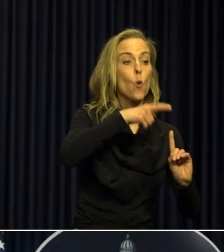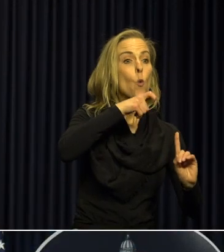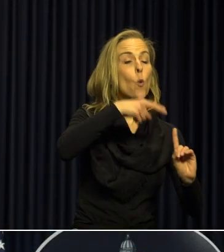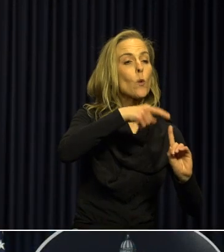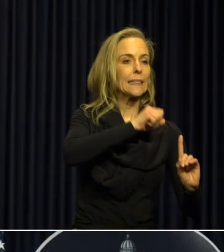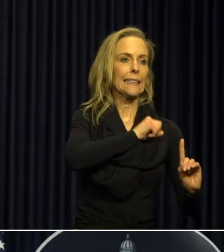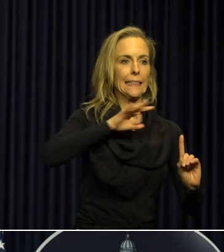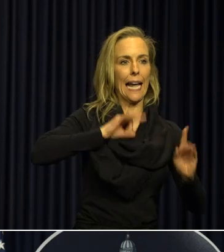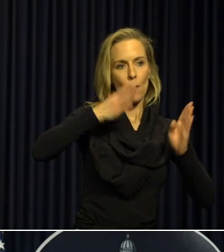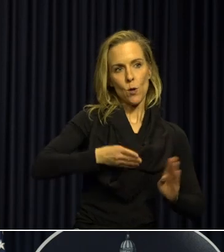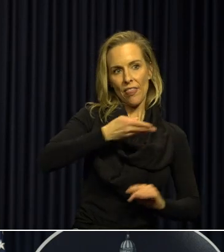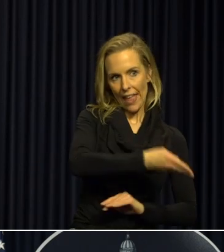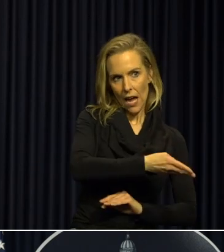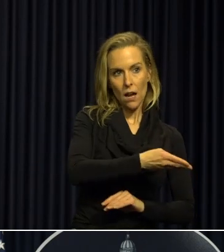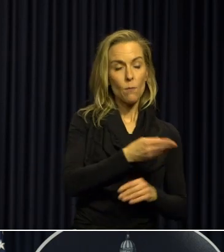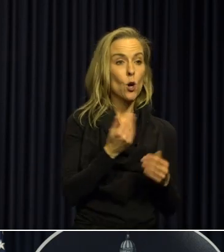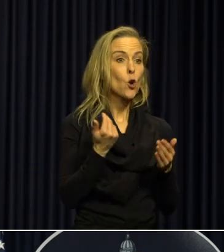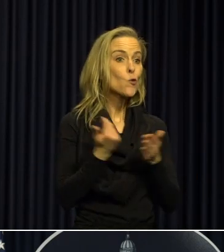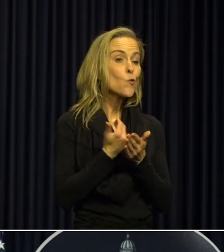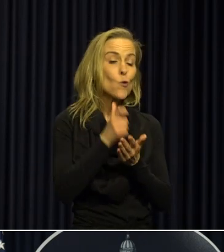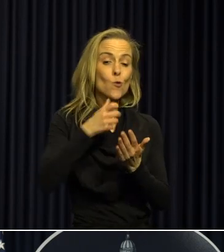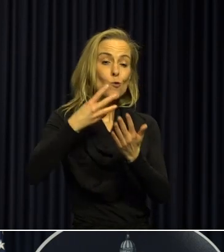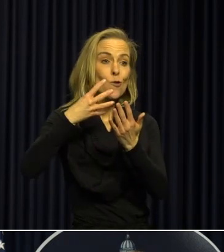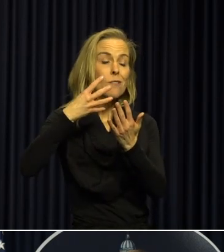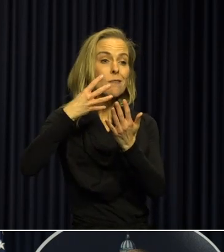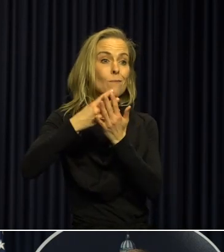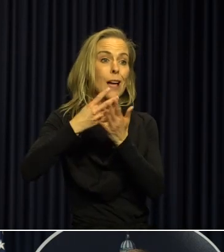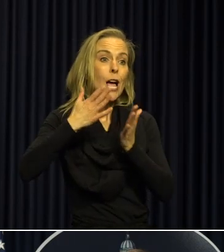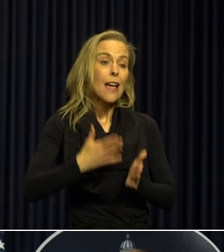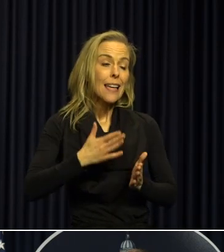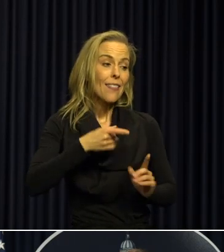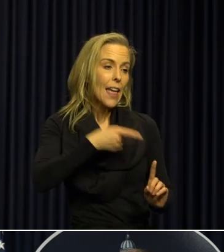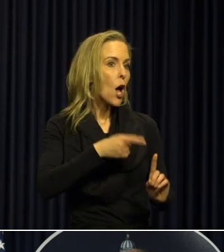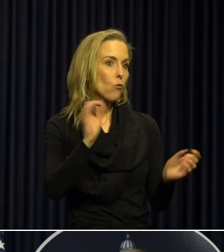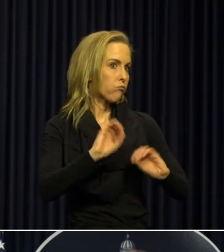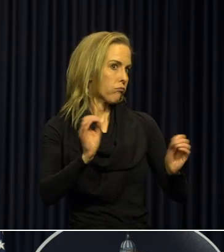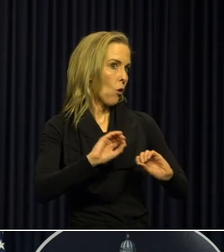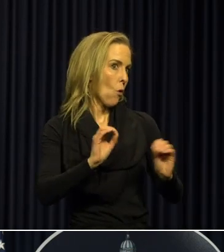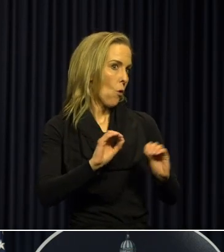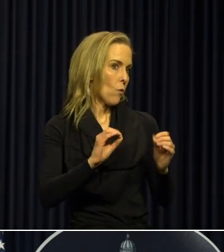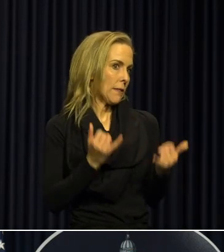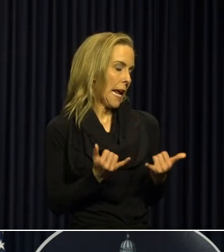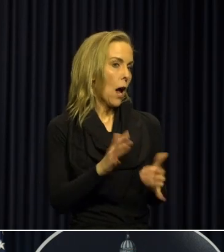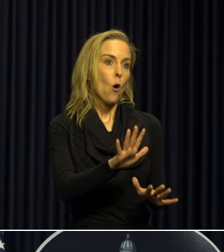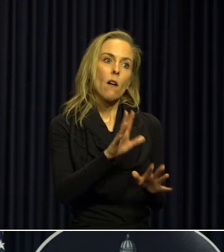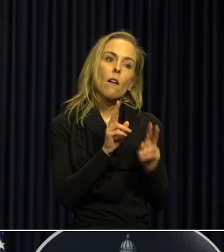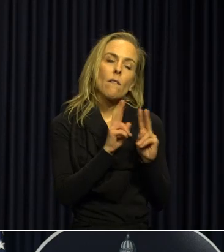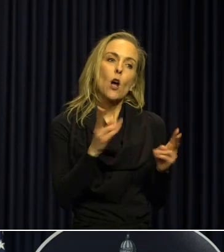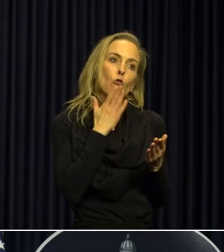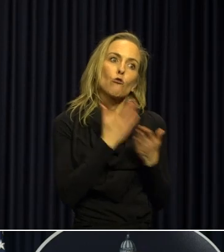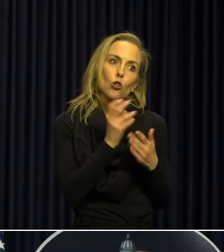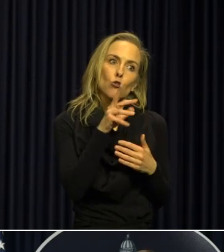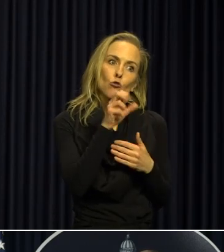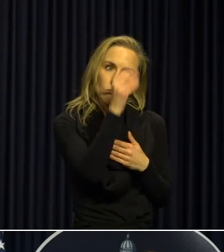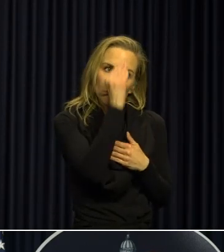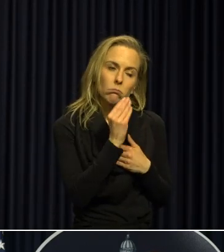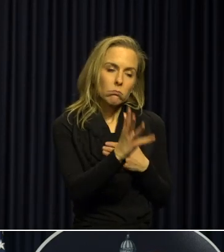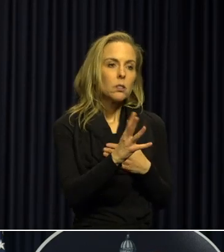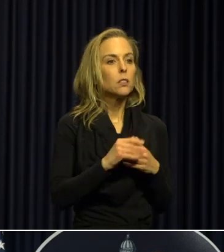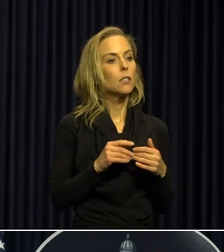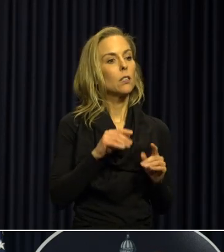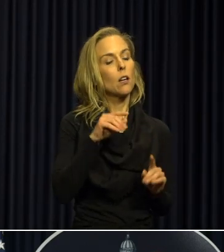we don't have any new inmates today, and that is a very good thing to report. Long-term